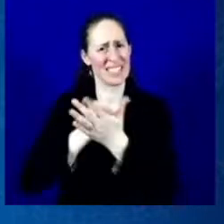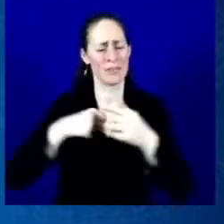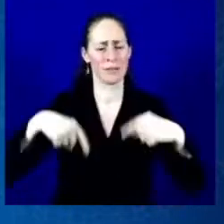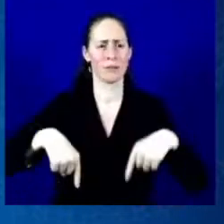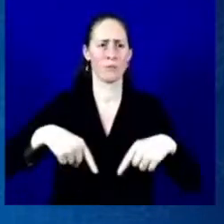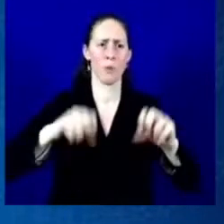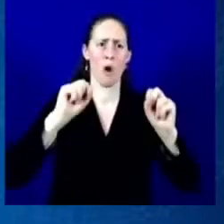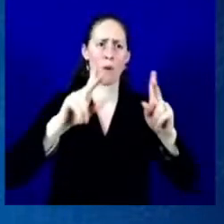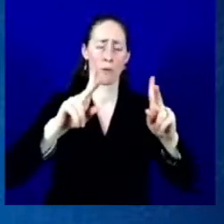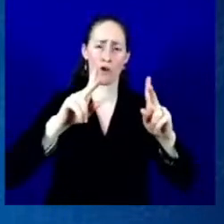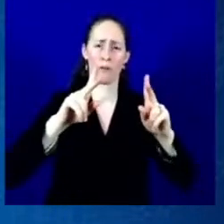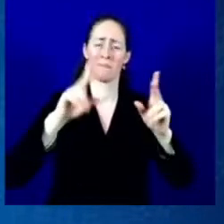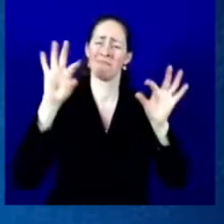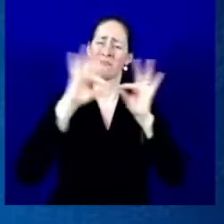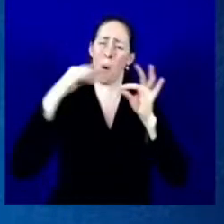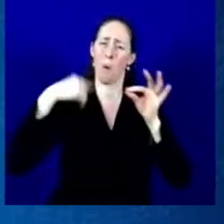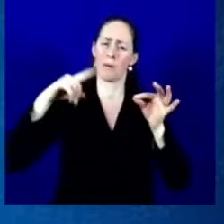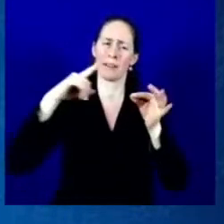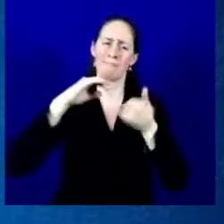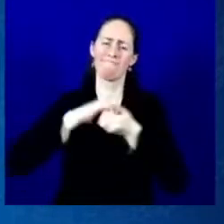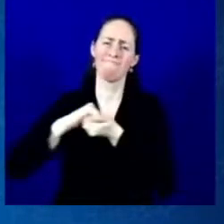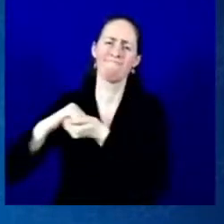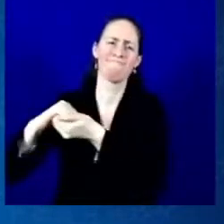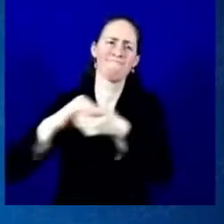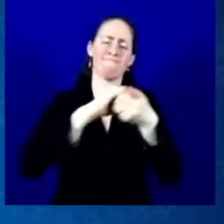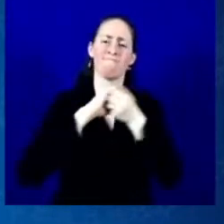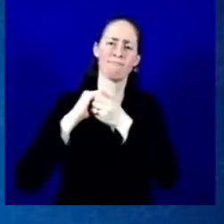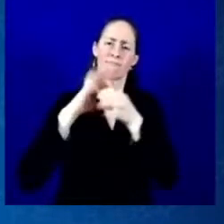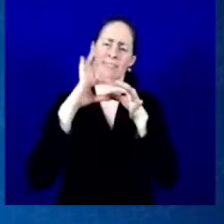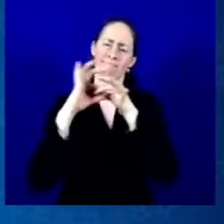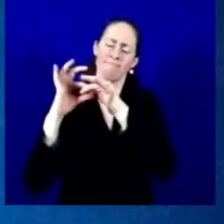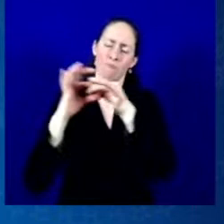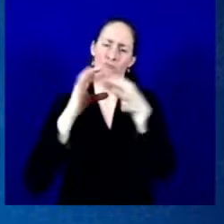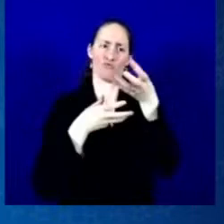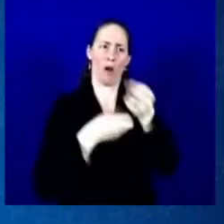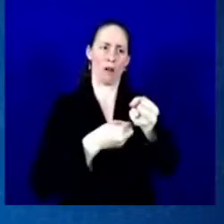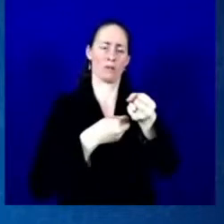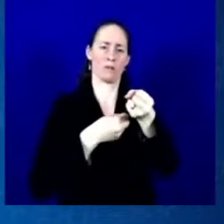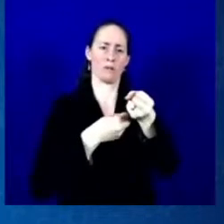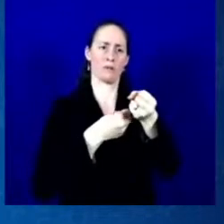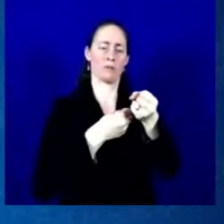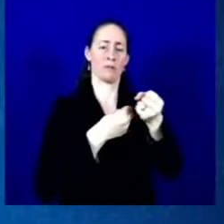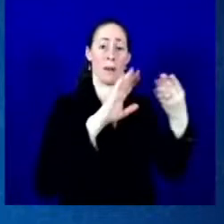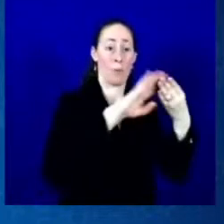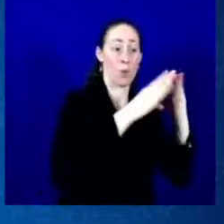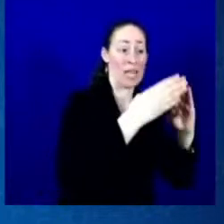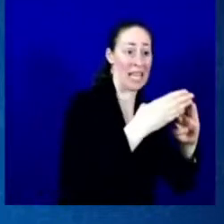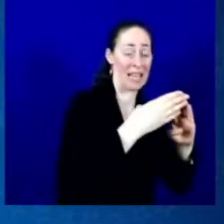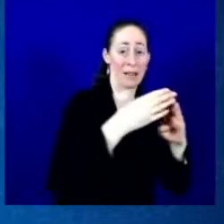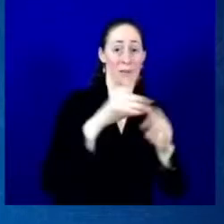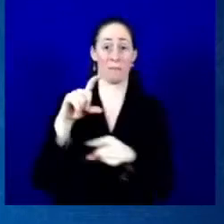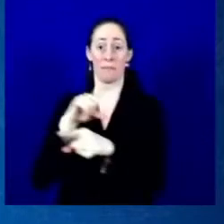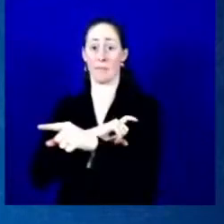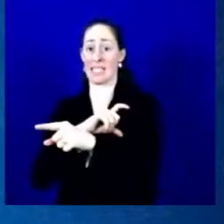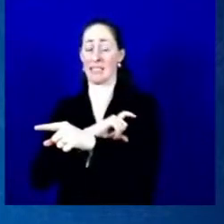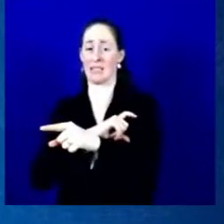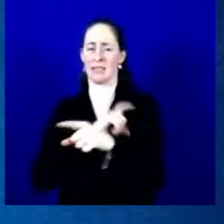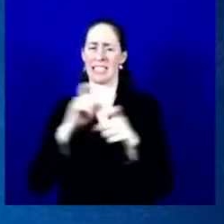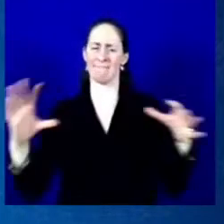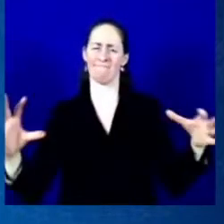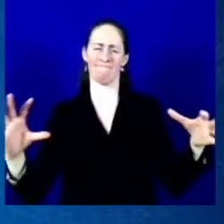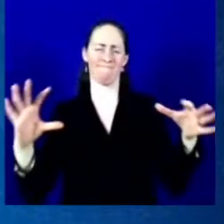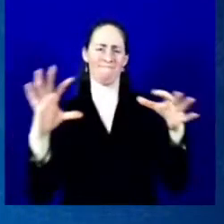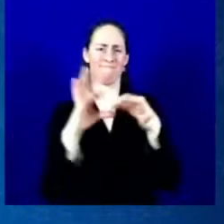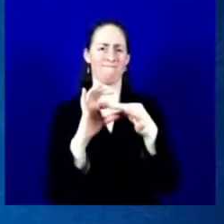to rebuild trust between law enforcement and the people they serve, to root out systemic racism in our criminal justice system, and to